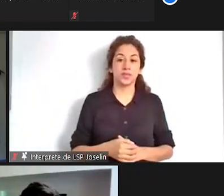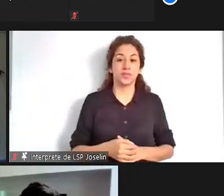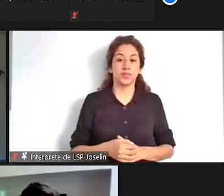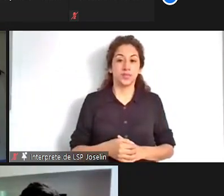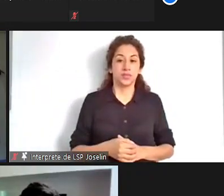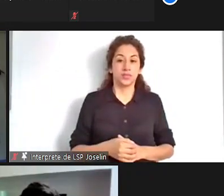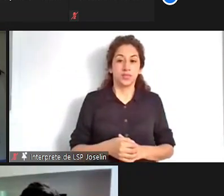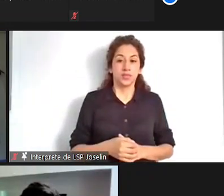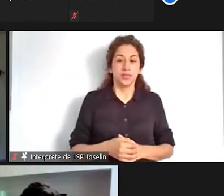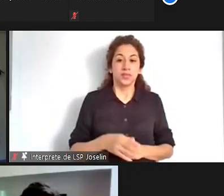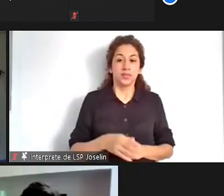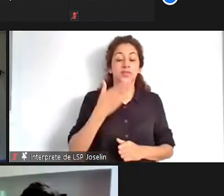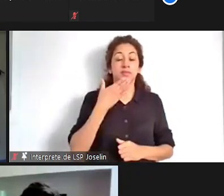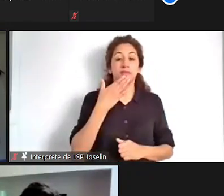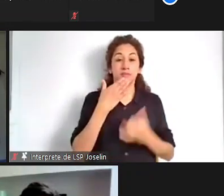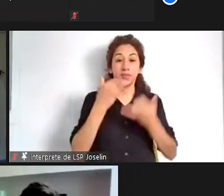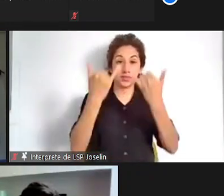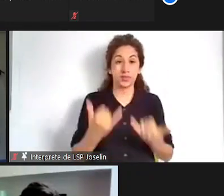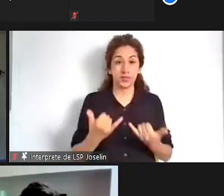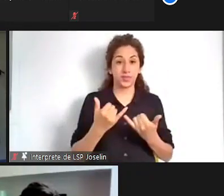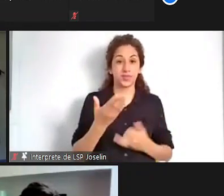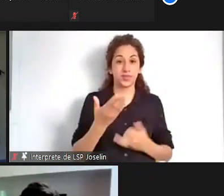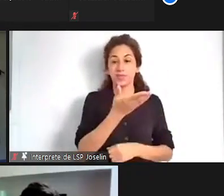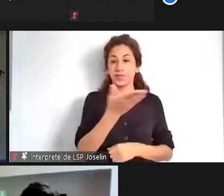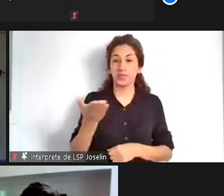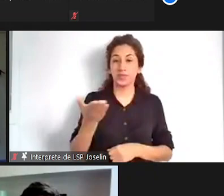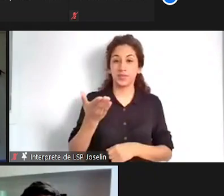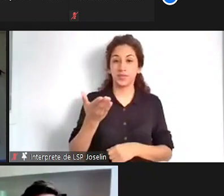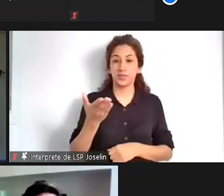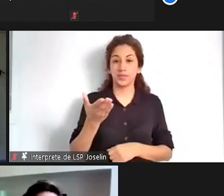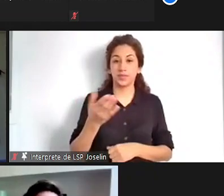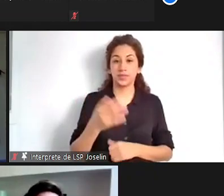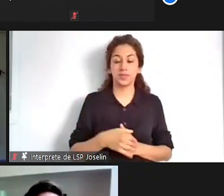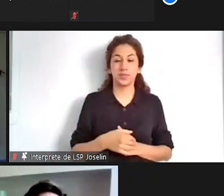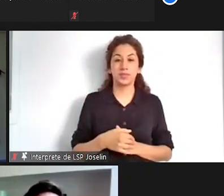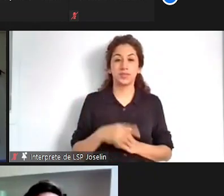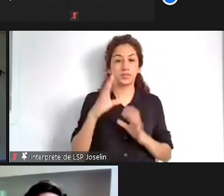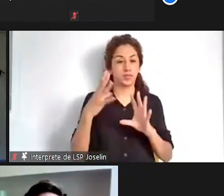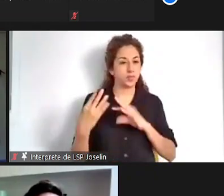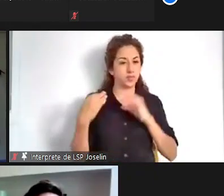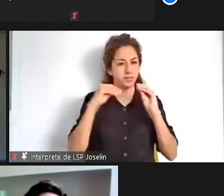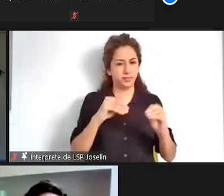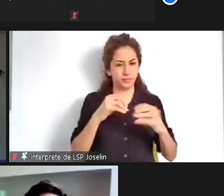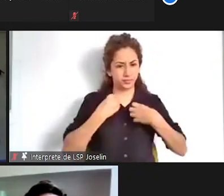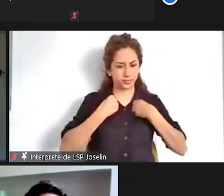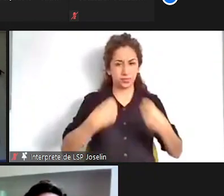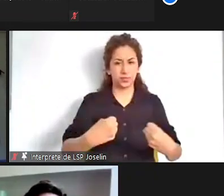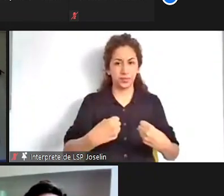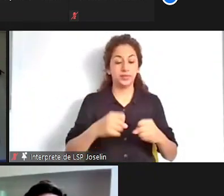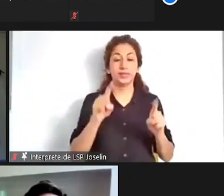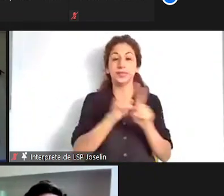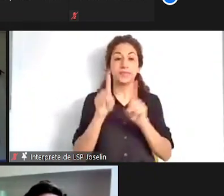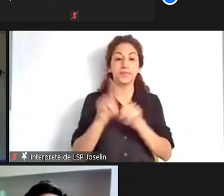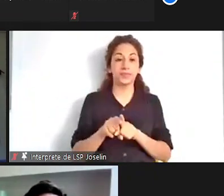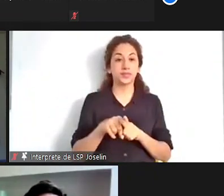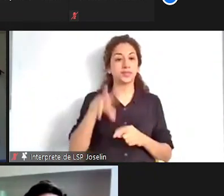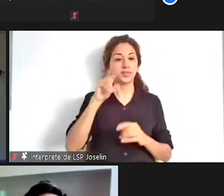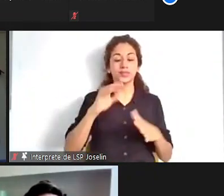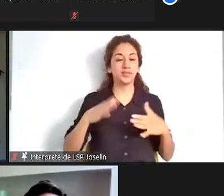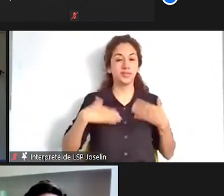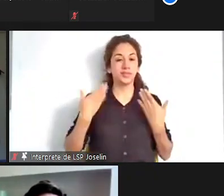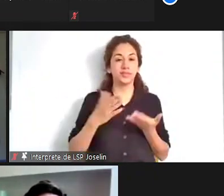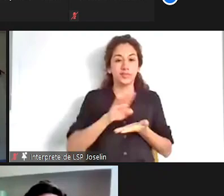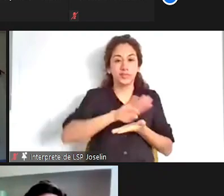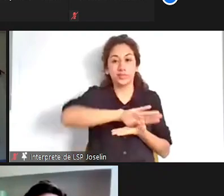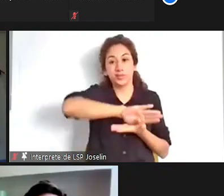policies uh our i guess today have agreed upon emphasizing due